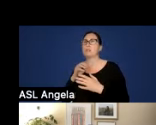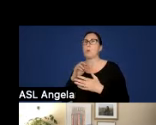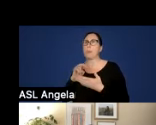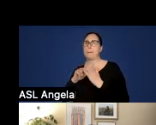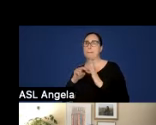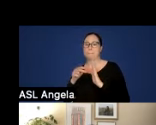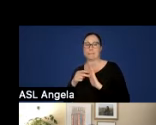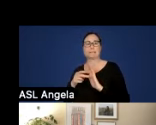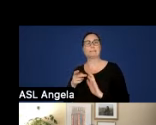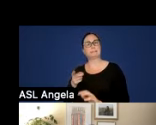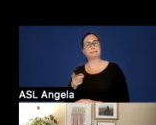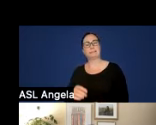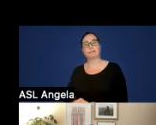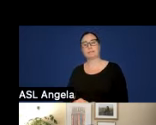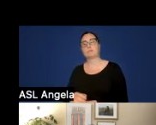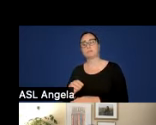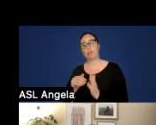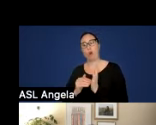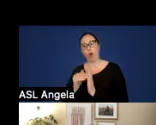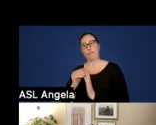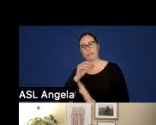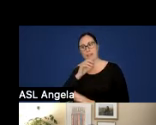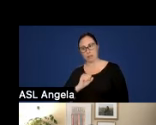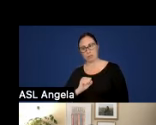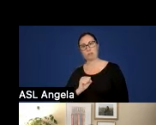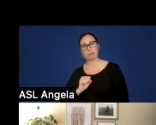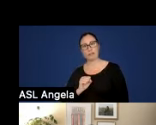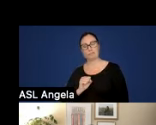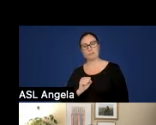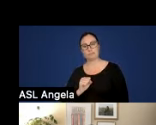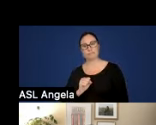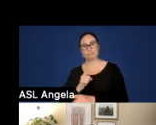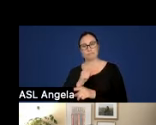community. Often the elderly, absolutely.